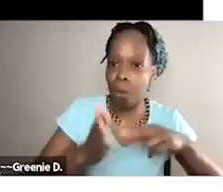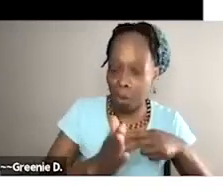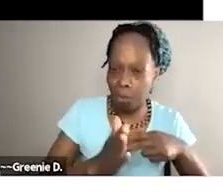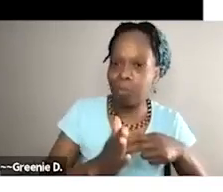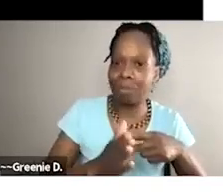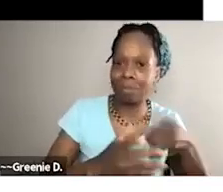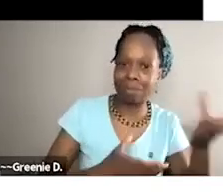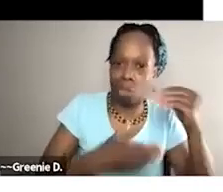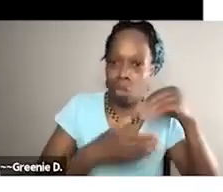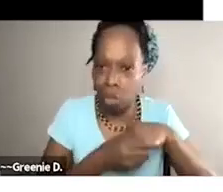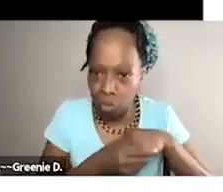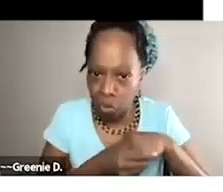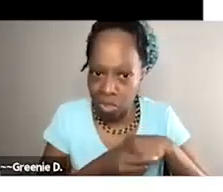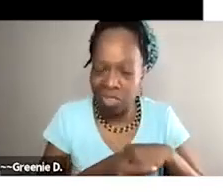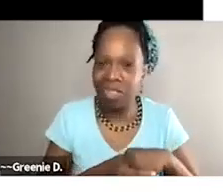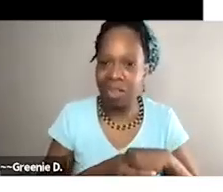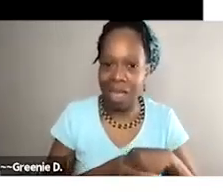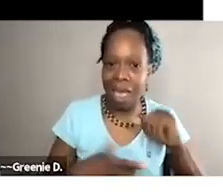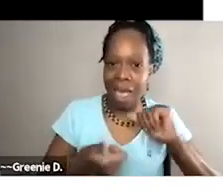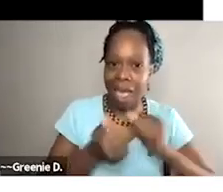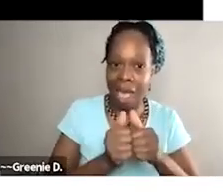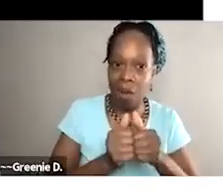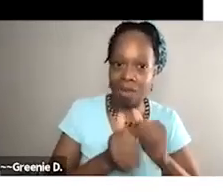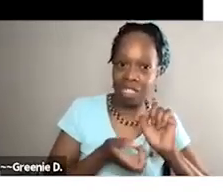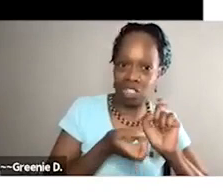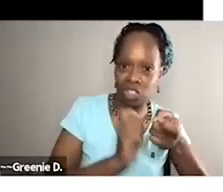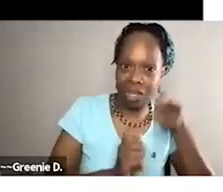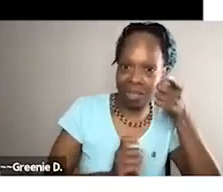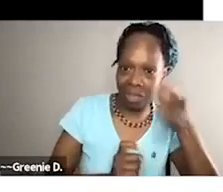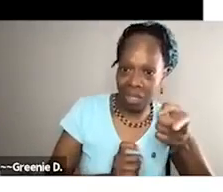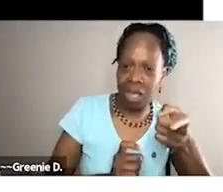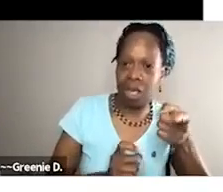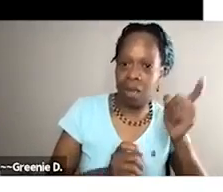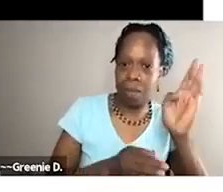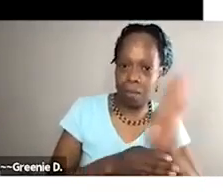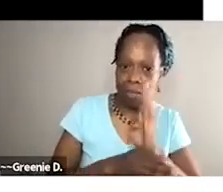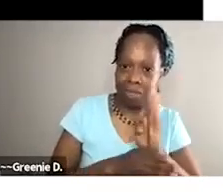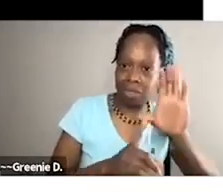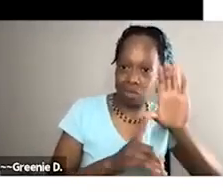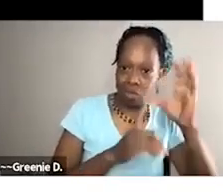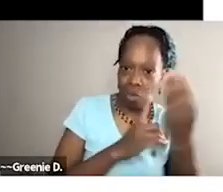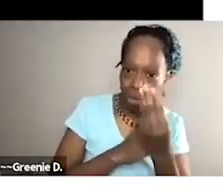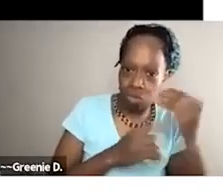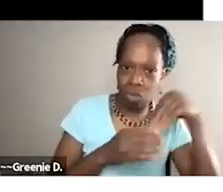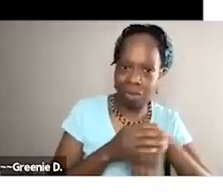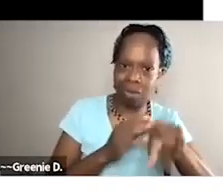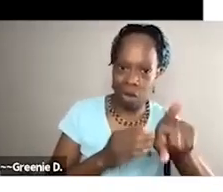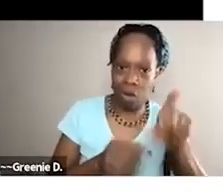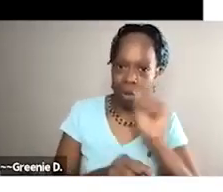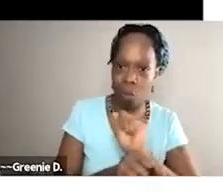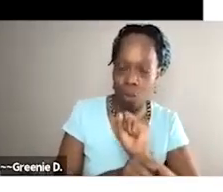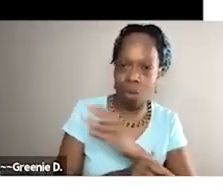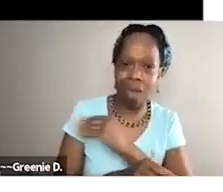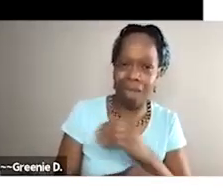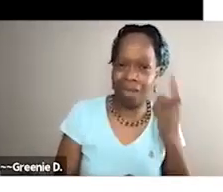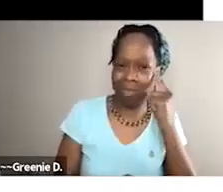design has changed their culture, you know, and we can see just how tangible that change can be, and it can be measured and all those different